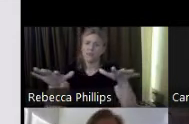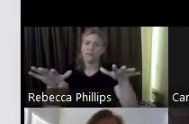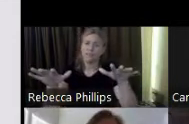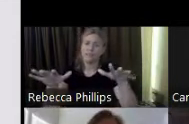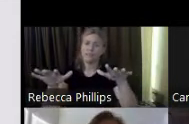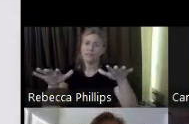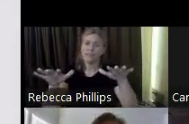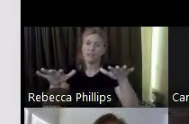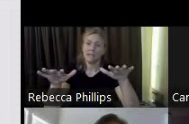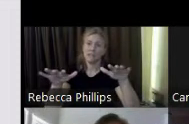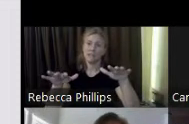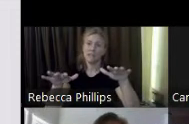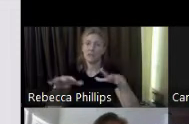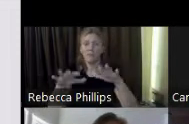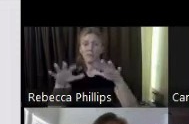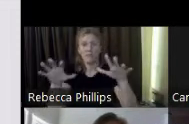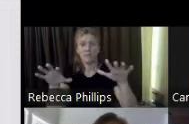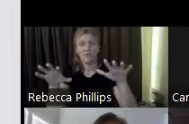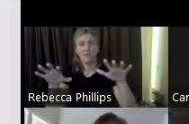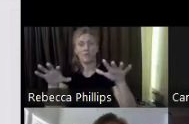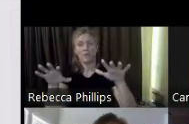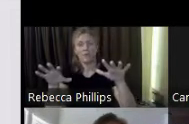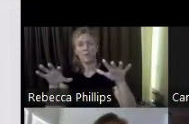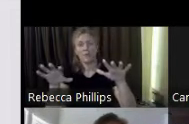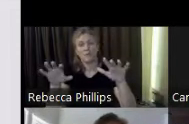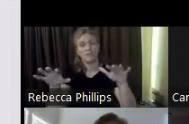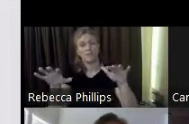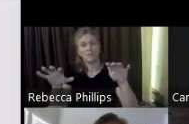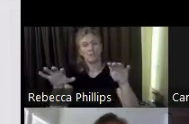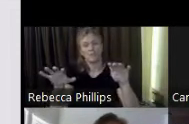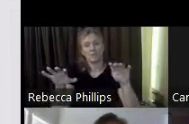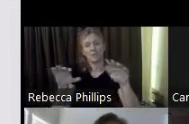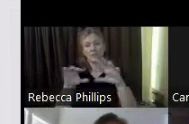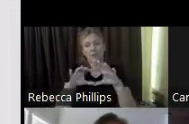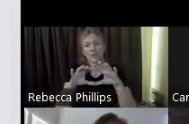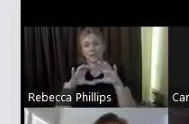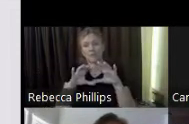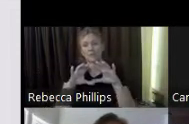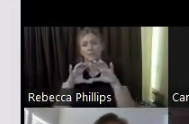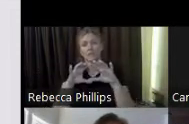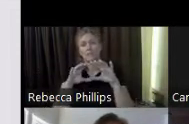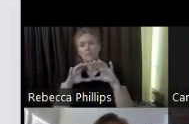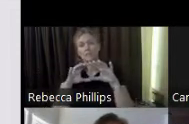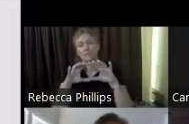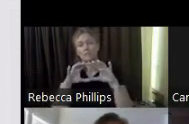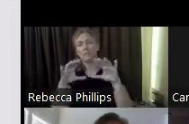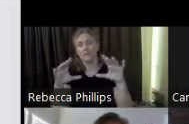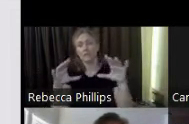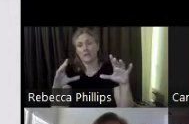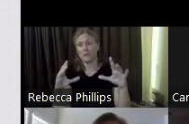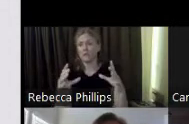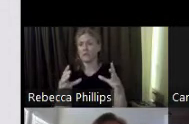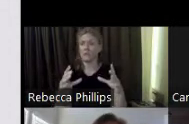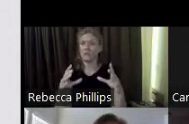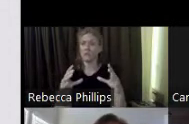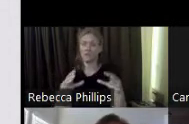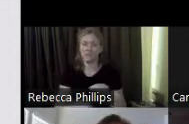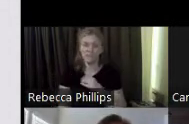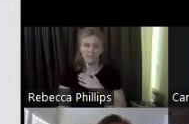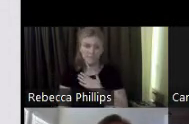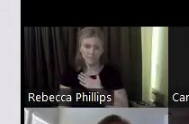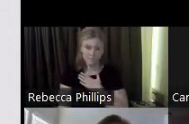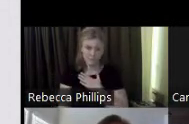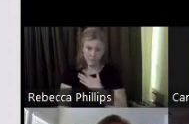throughout the United States and start opening up their own residential schools or keep teaching the language within their